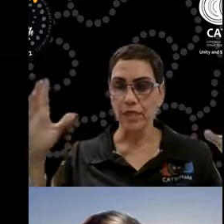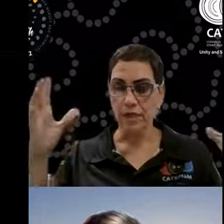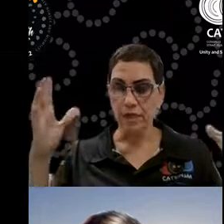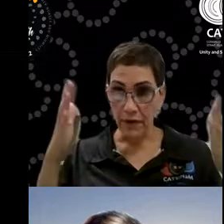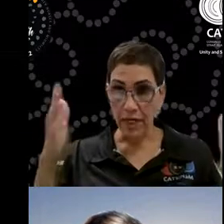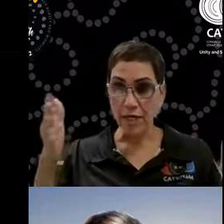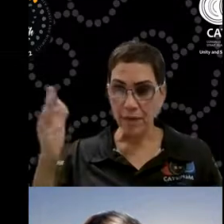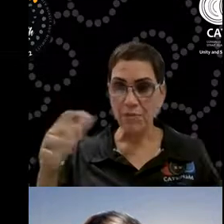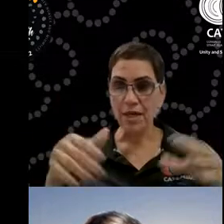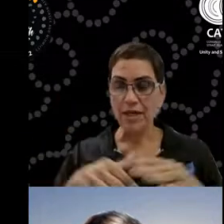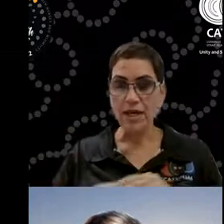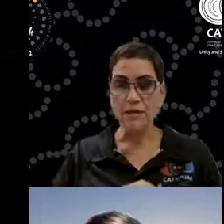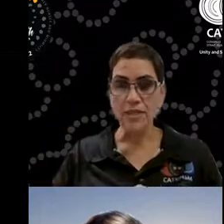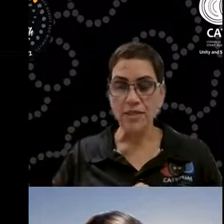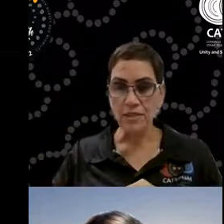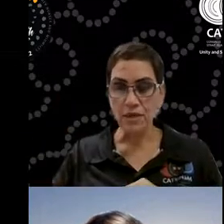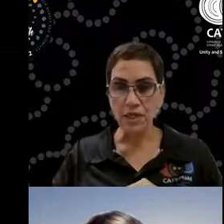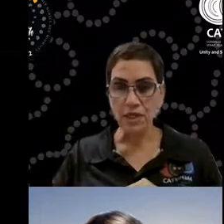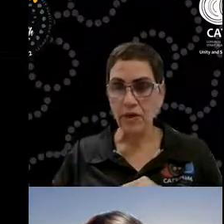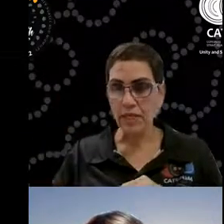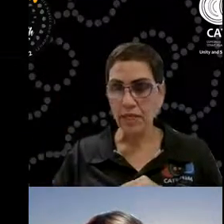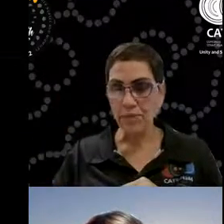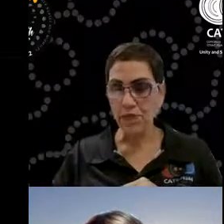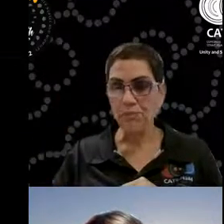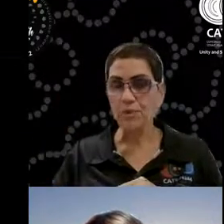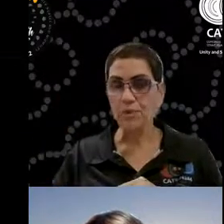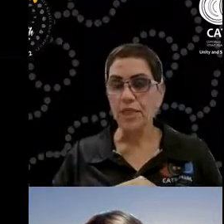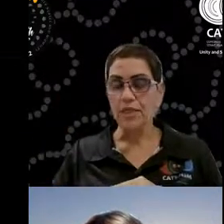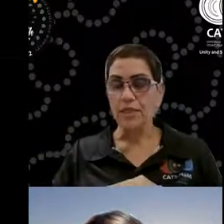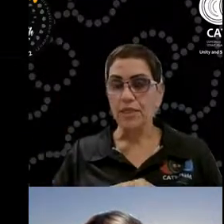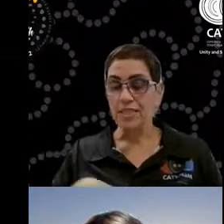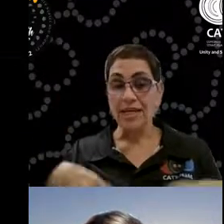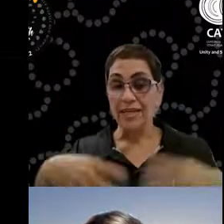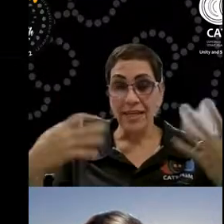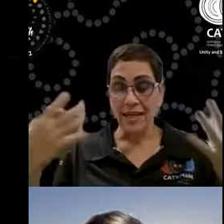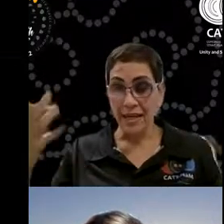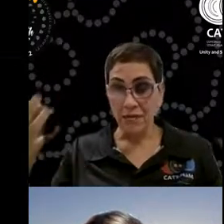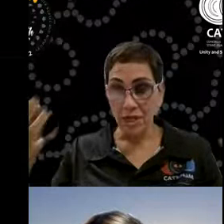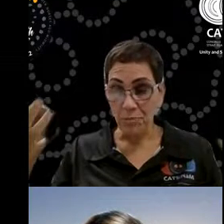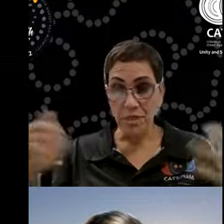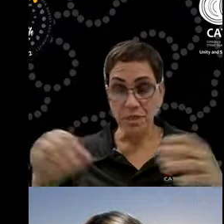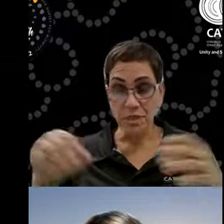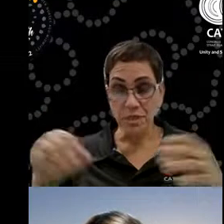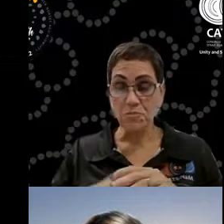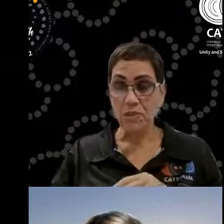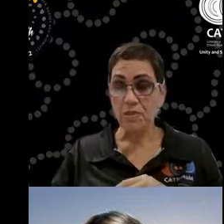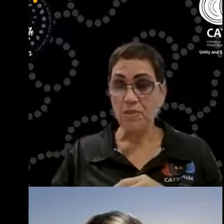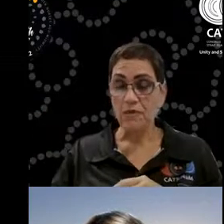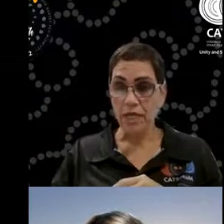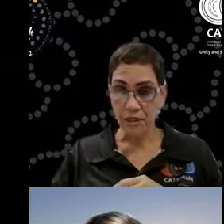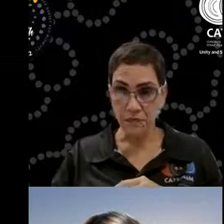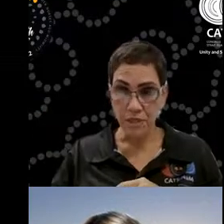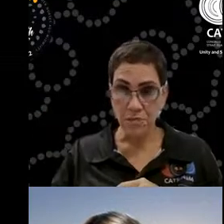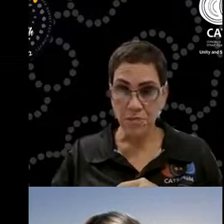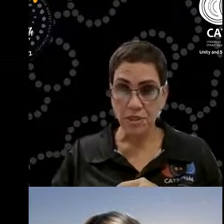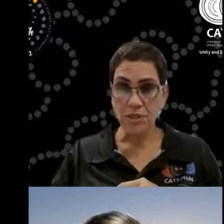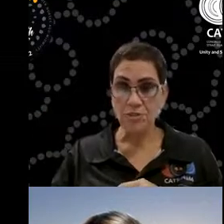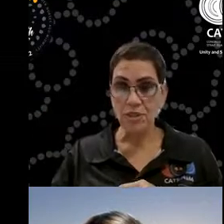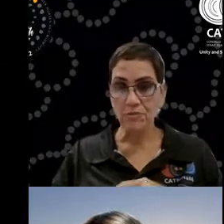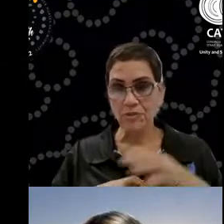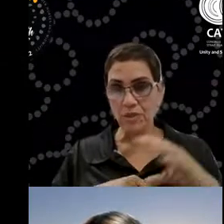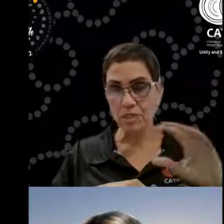been deployed around Mullumbimby so that we not only get people that are saying that they had a really positive experience or a